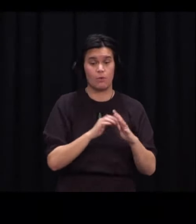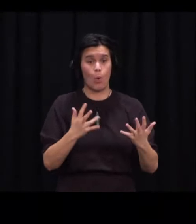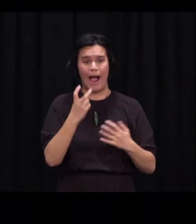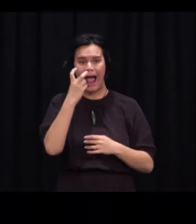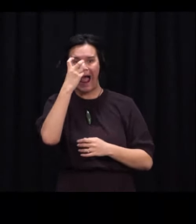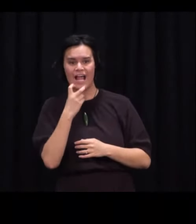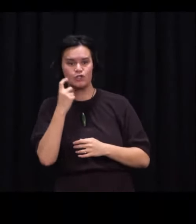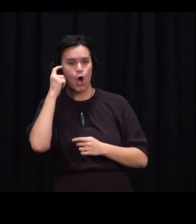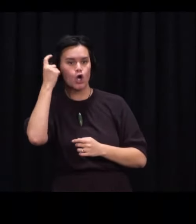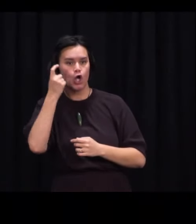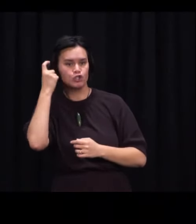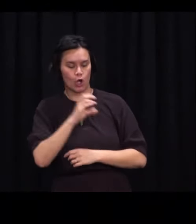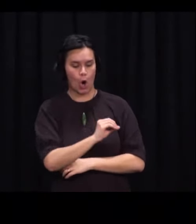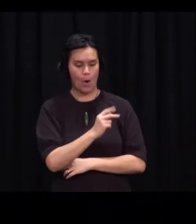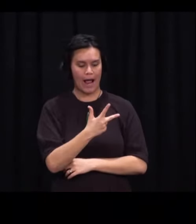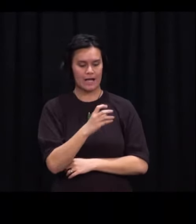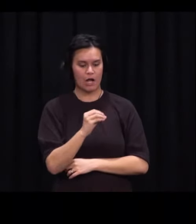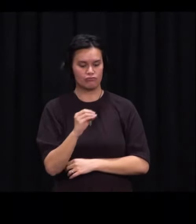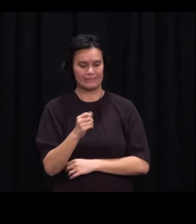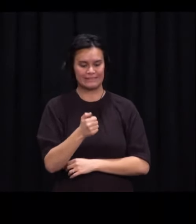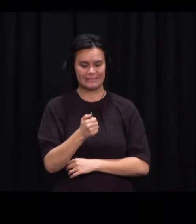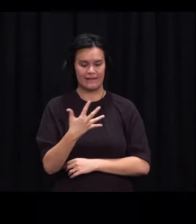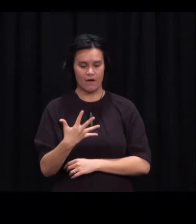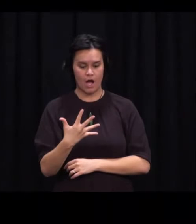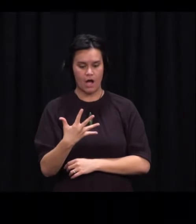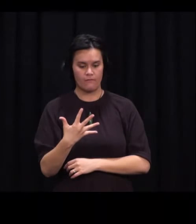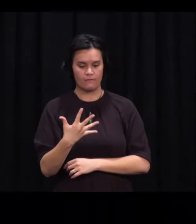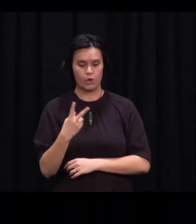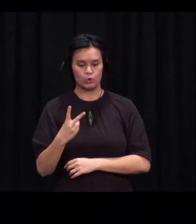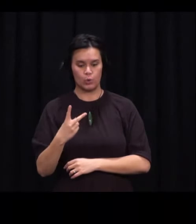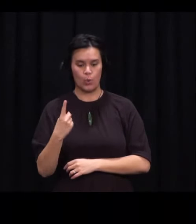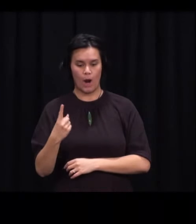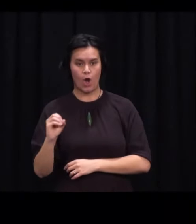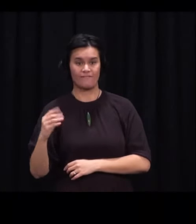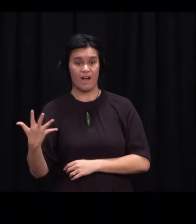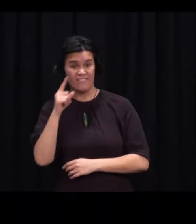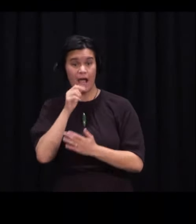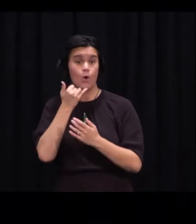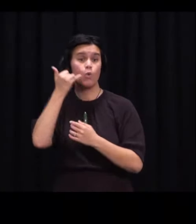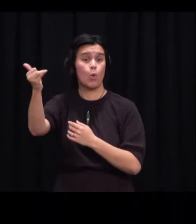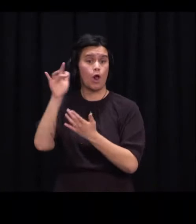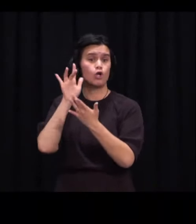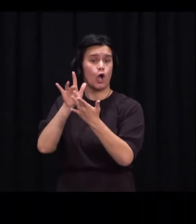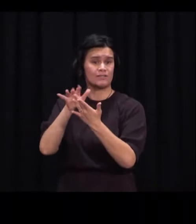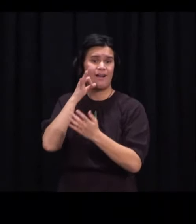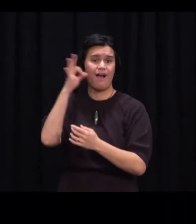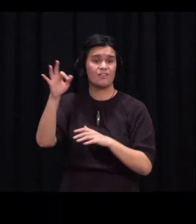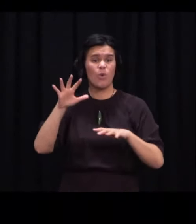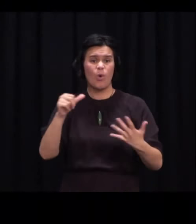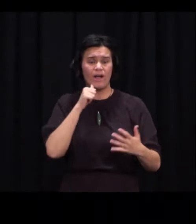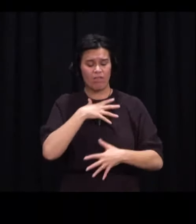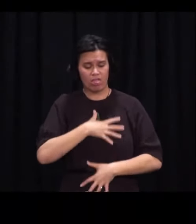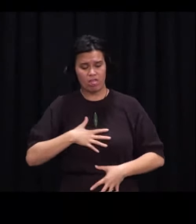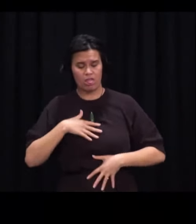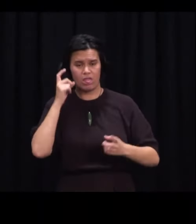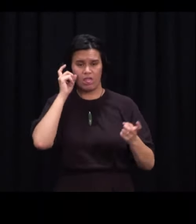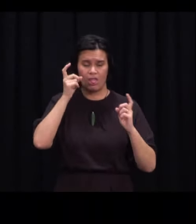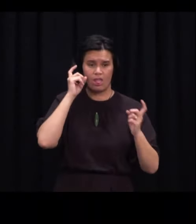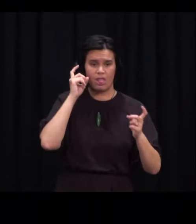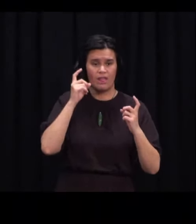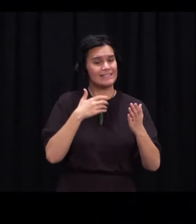support. Their number is 0800 65 2 105. If you just need someone to talk to, and this message is for